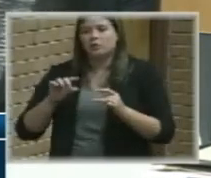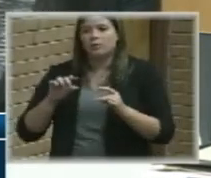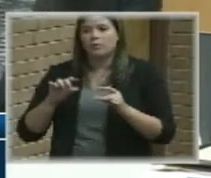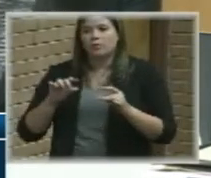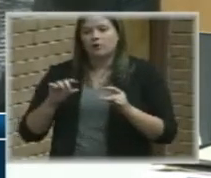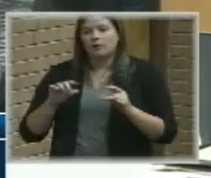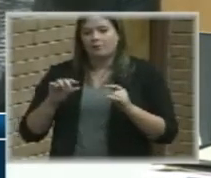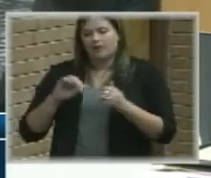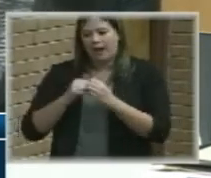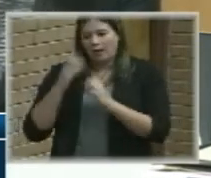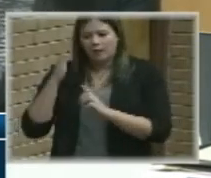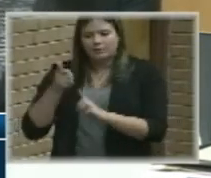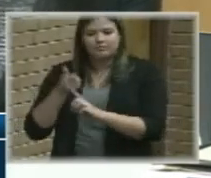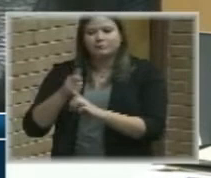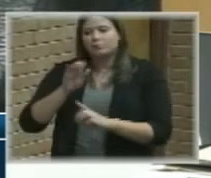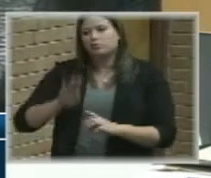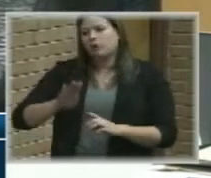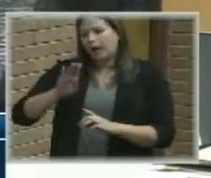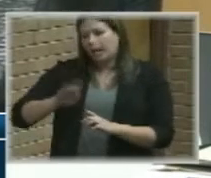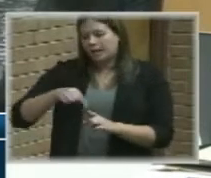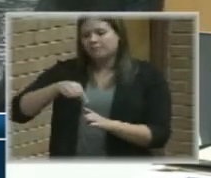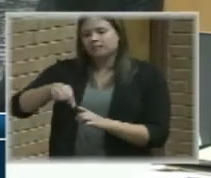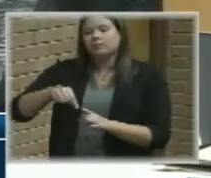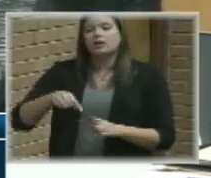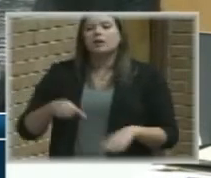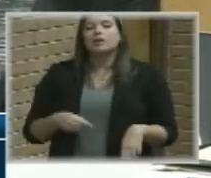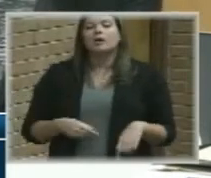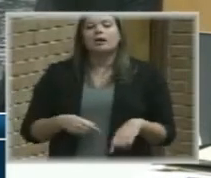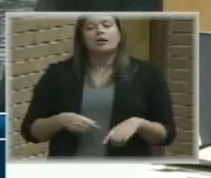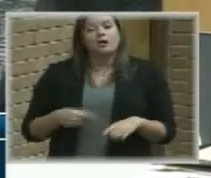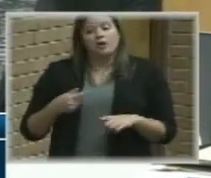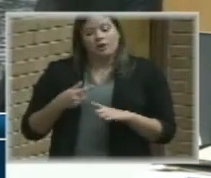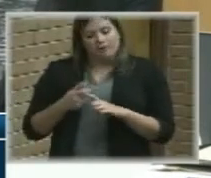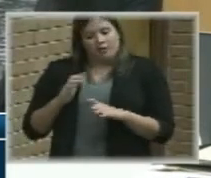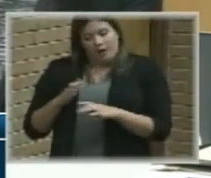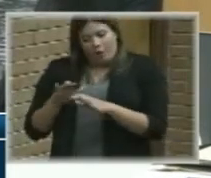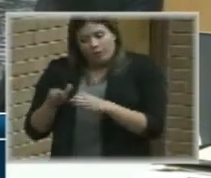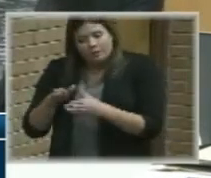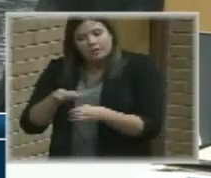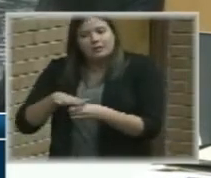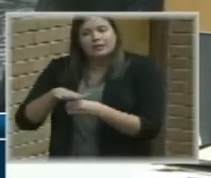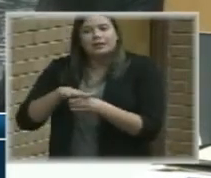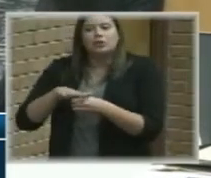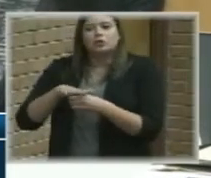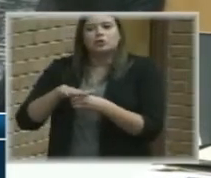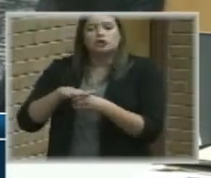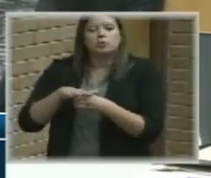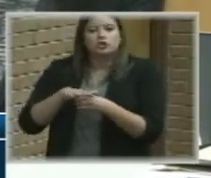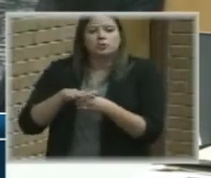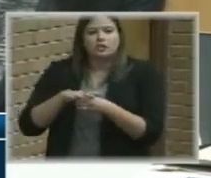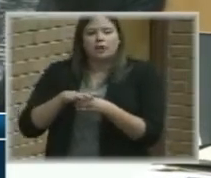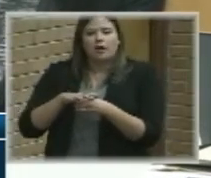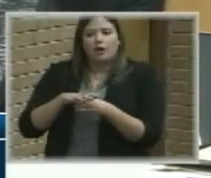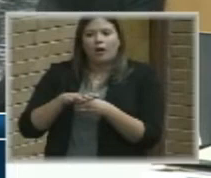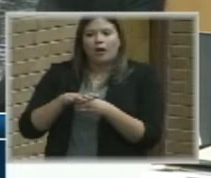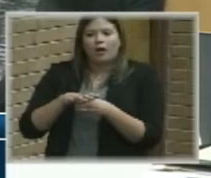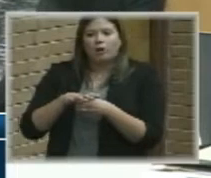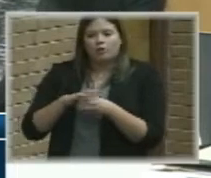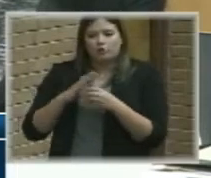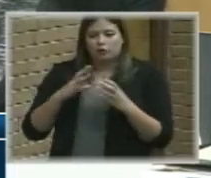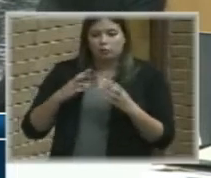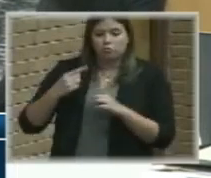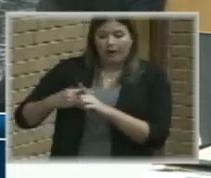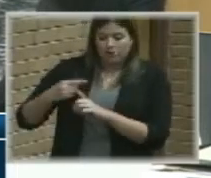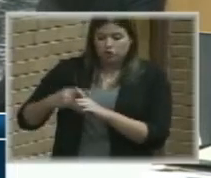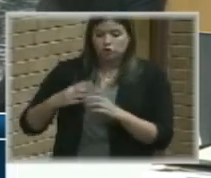in Brighton in particular. According to Niche, our rental versus ownership ratio is 43%